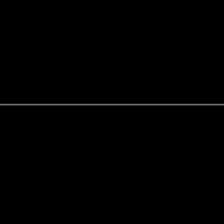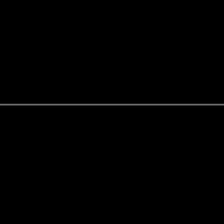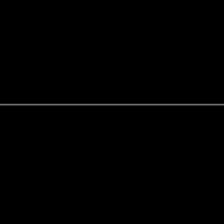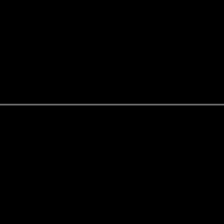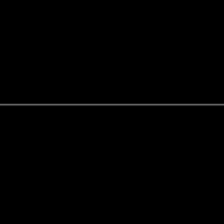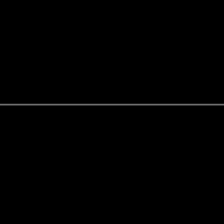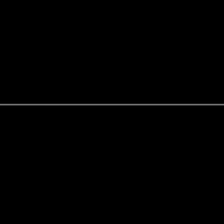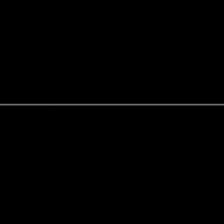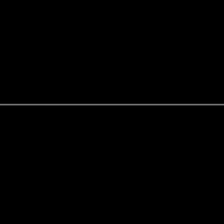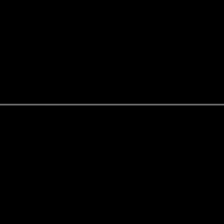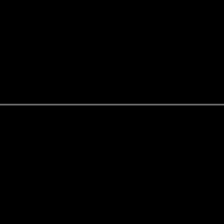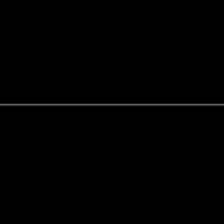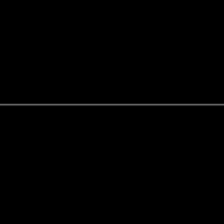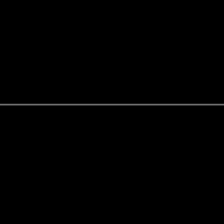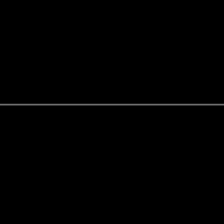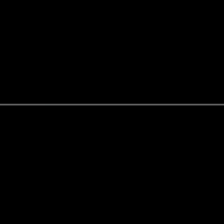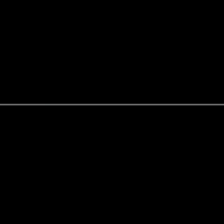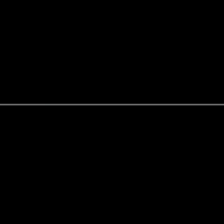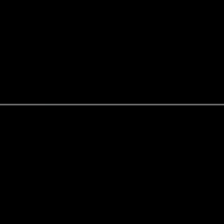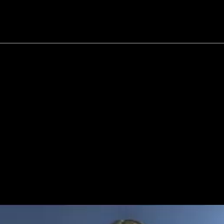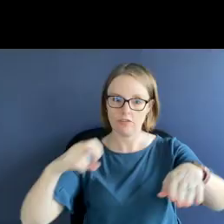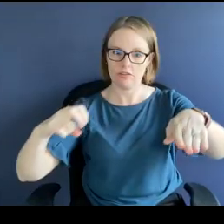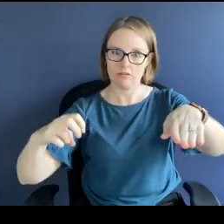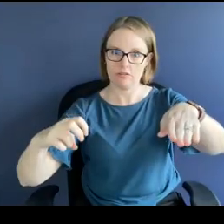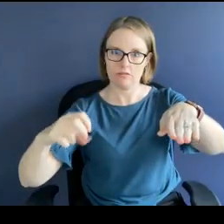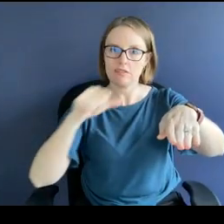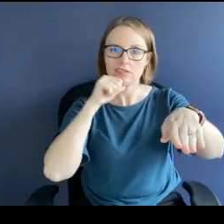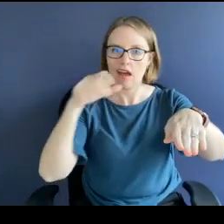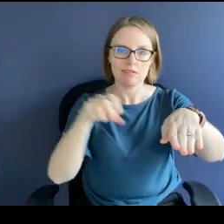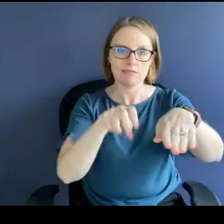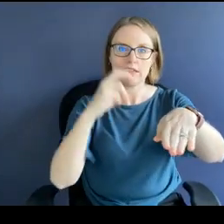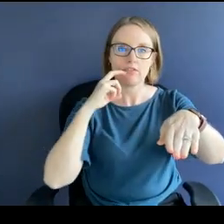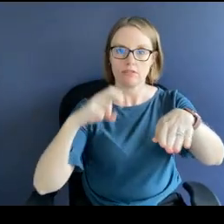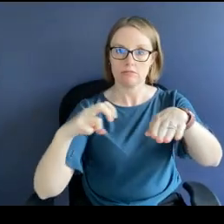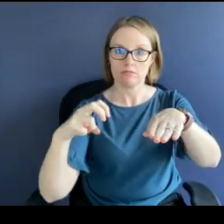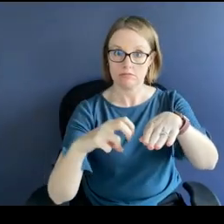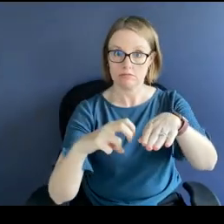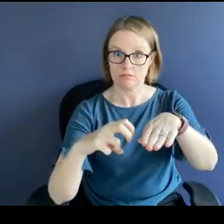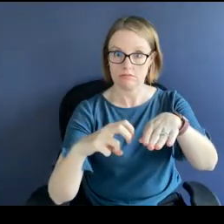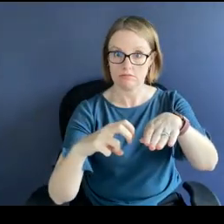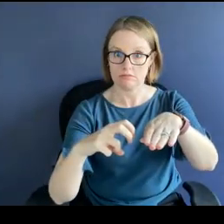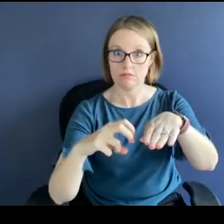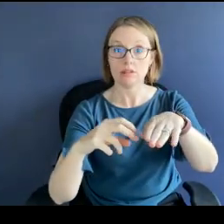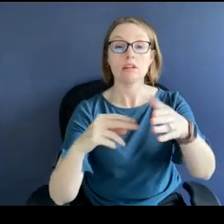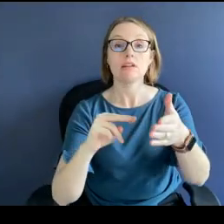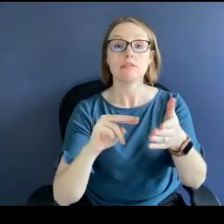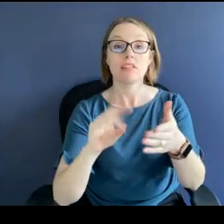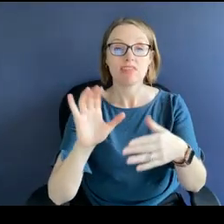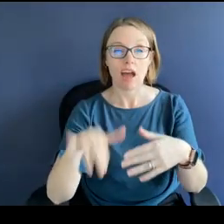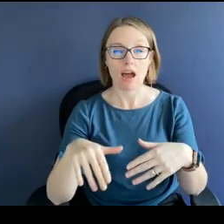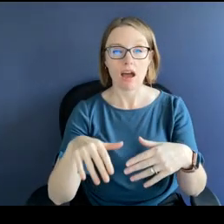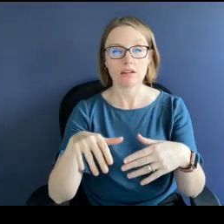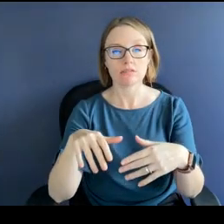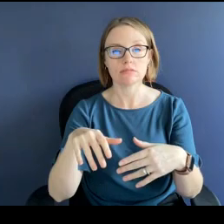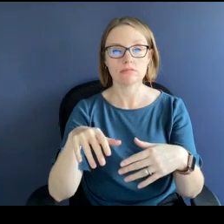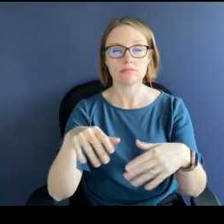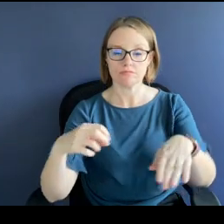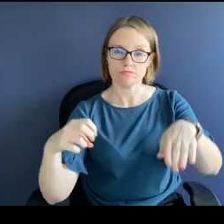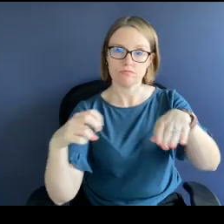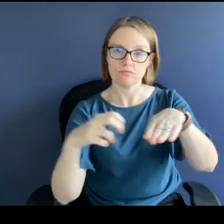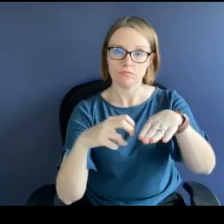The forward approach requires that a wheelchair face a wall, element,